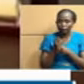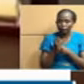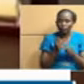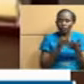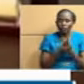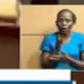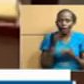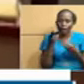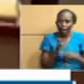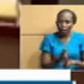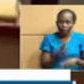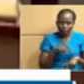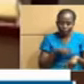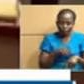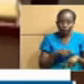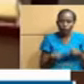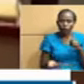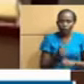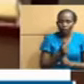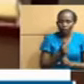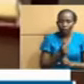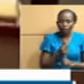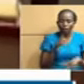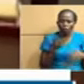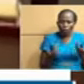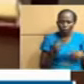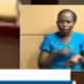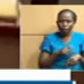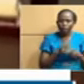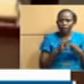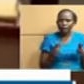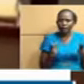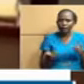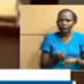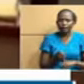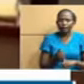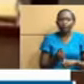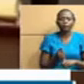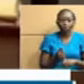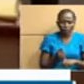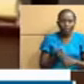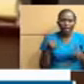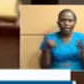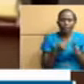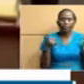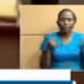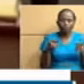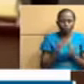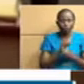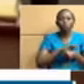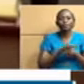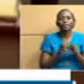happened when we were faced, or when we had started seeing significant impacts of COVID. And the fact